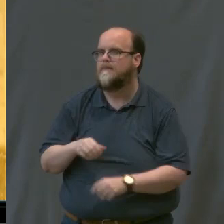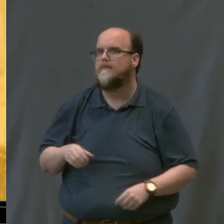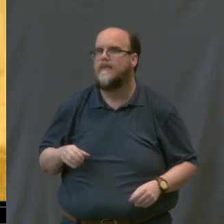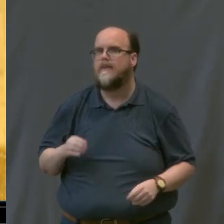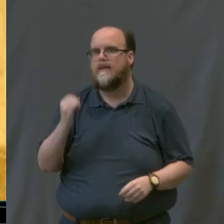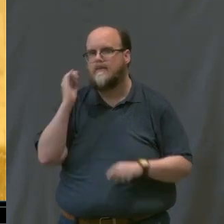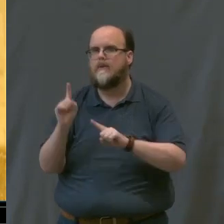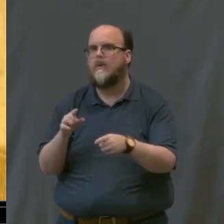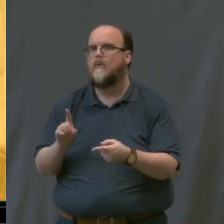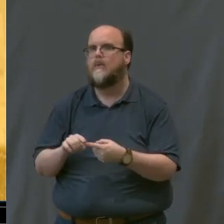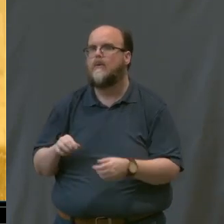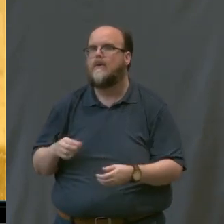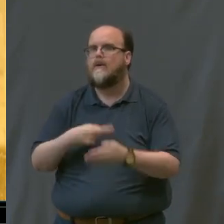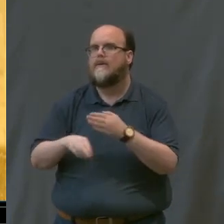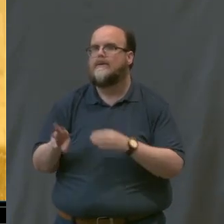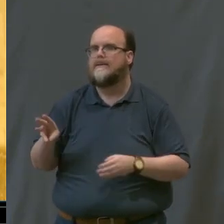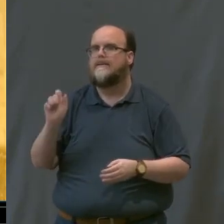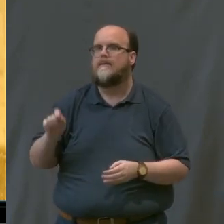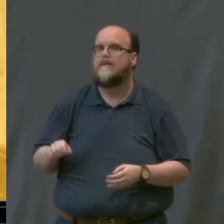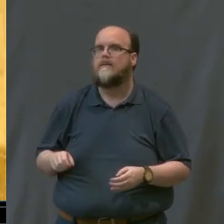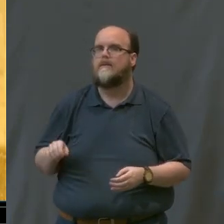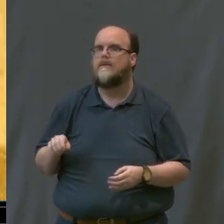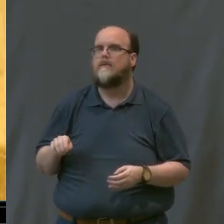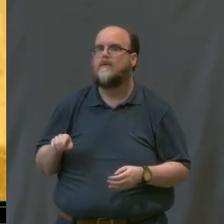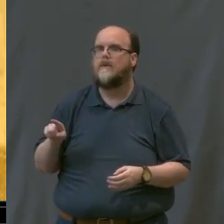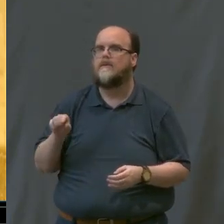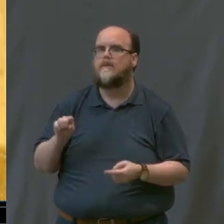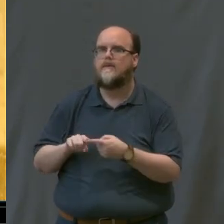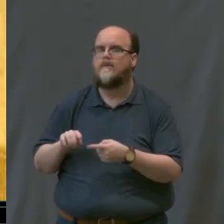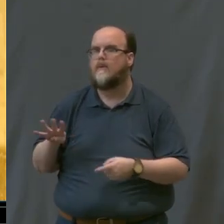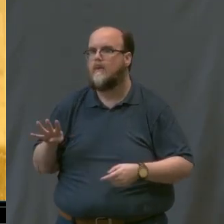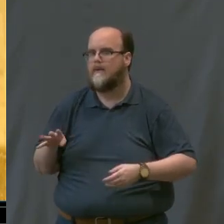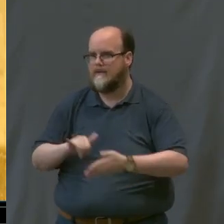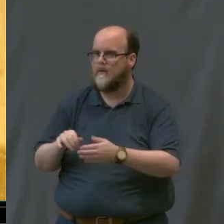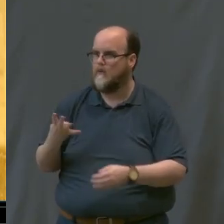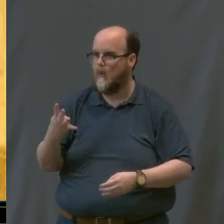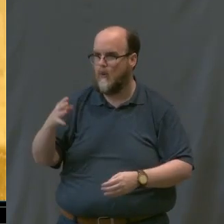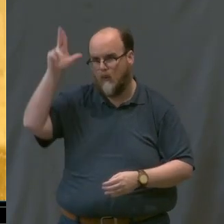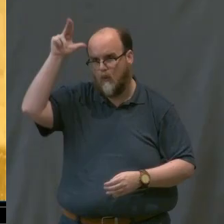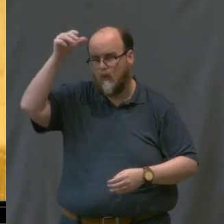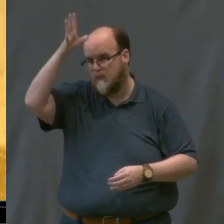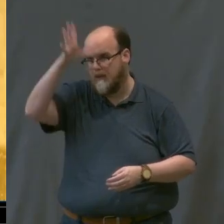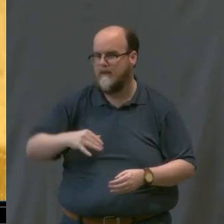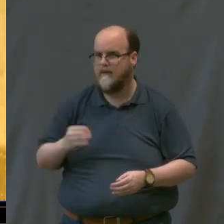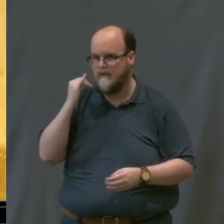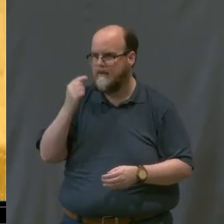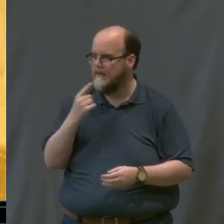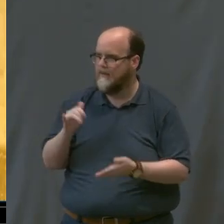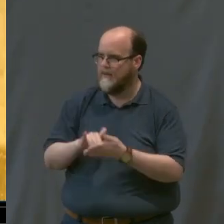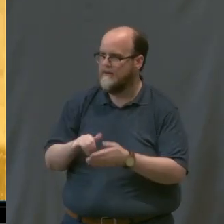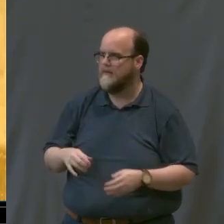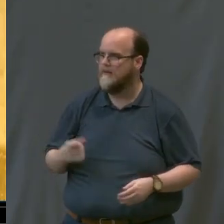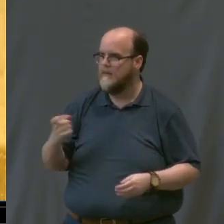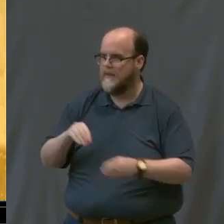you go to chapter 6, verses 1 through 4, that's the four horsemen. If they interpret the four horsemen to something out